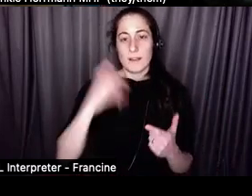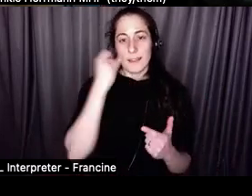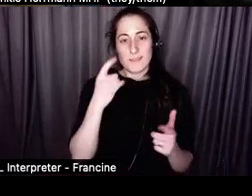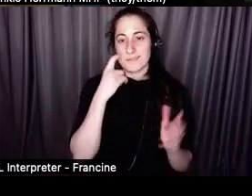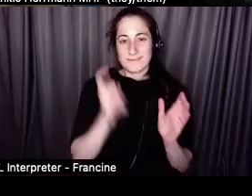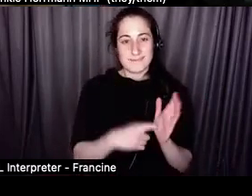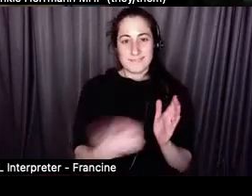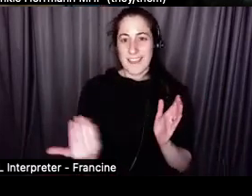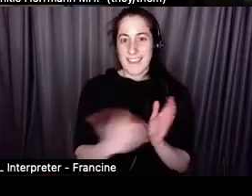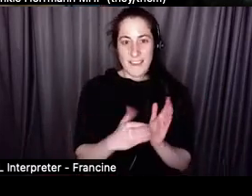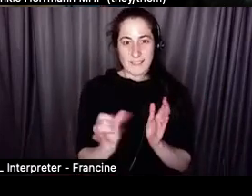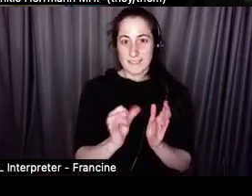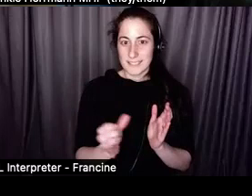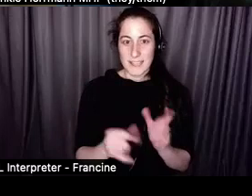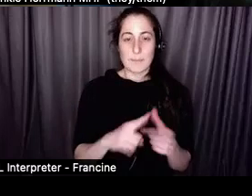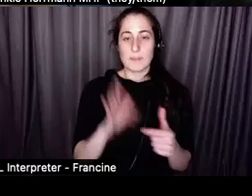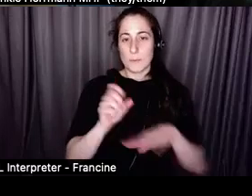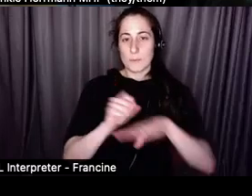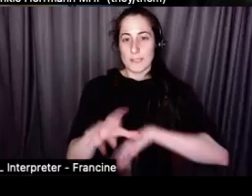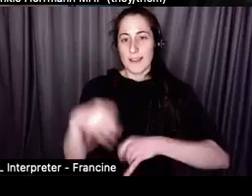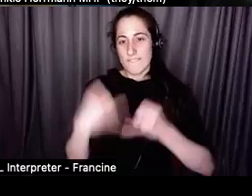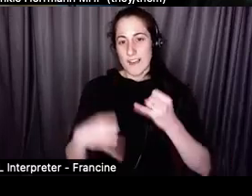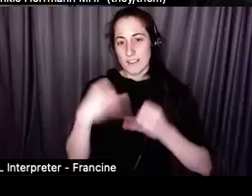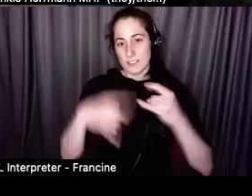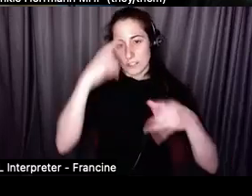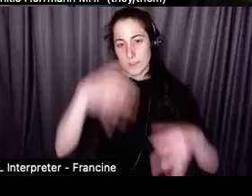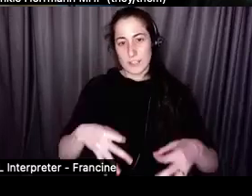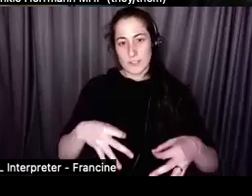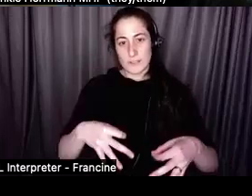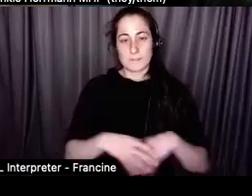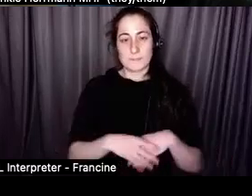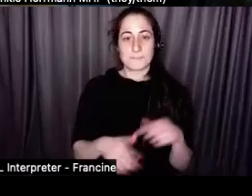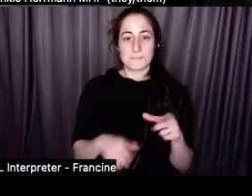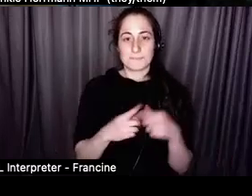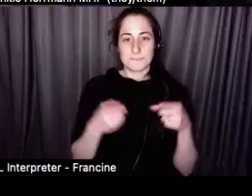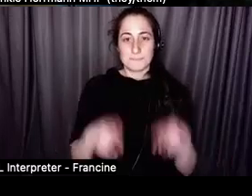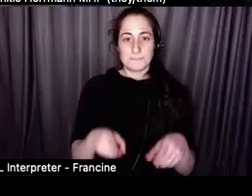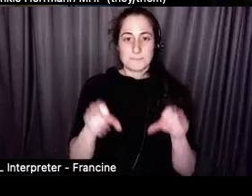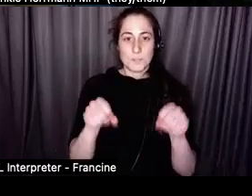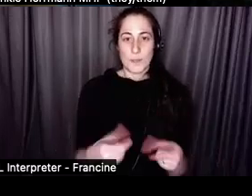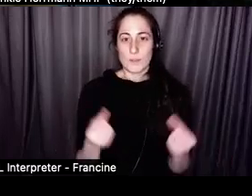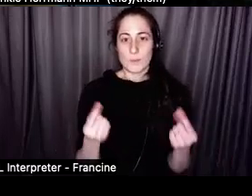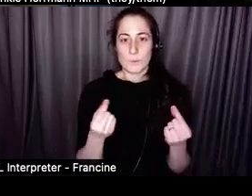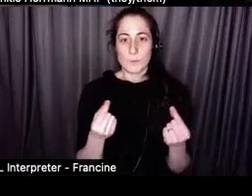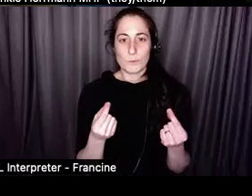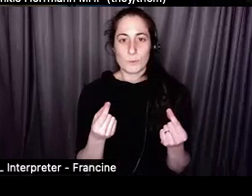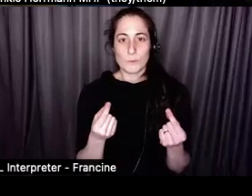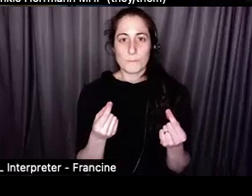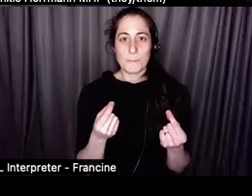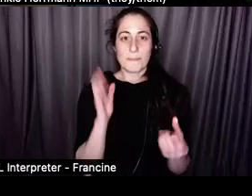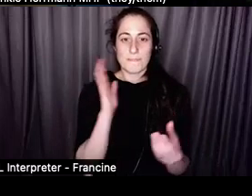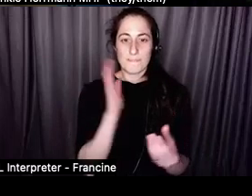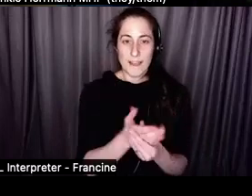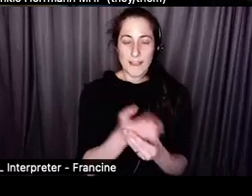They'll give you something called a final adverse determination. At that point, you have an option to file a fair hearing